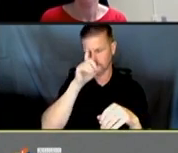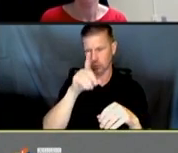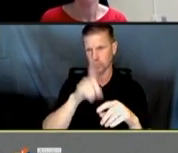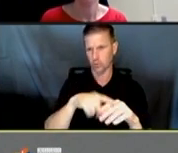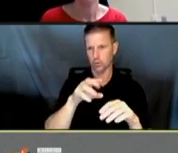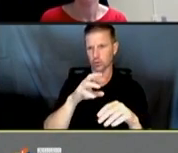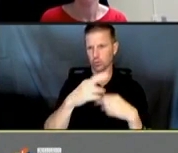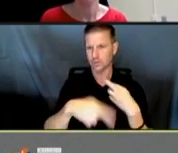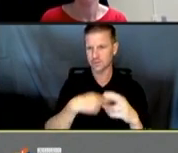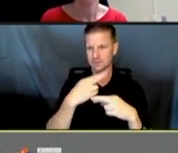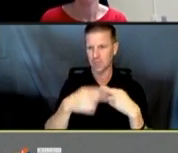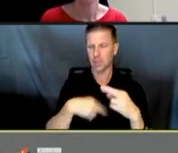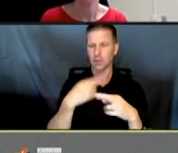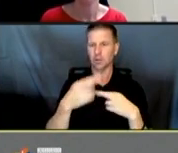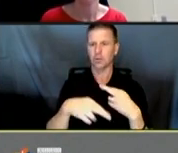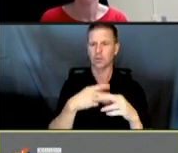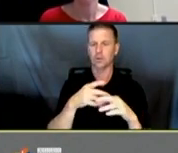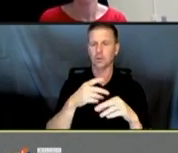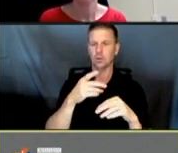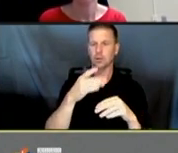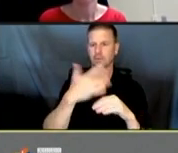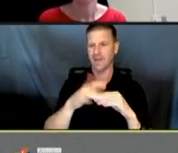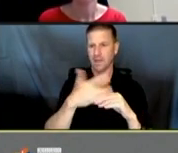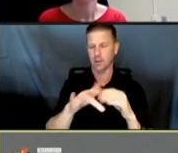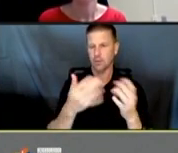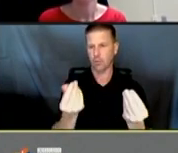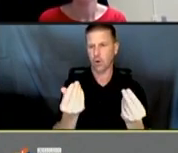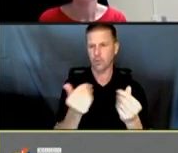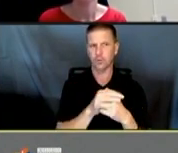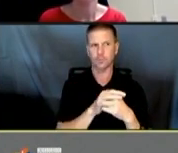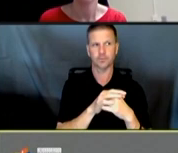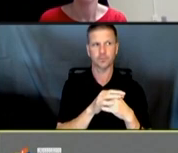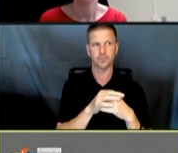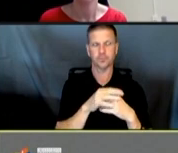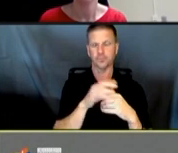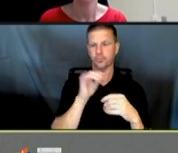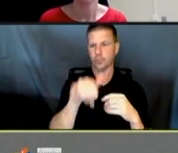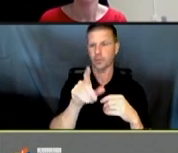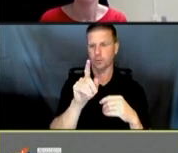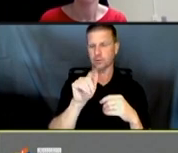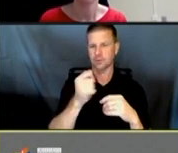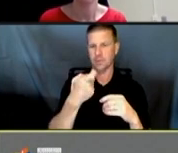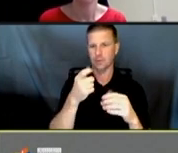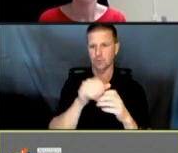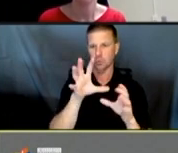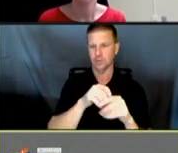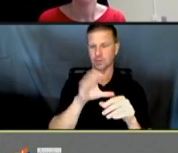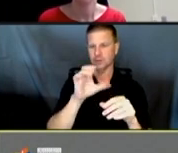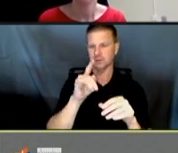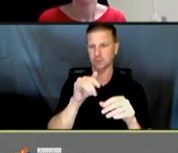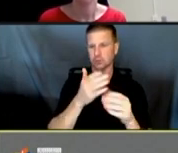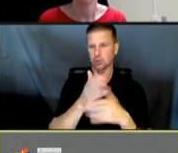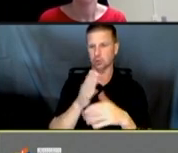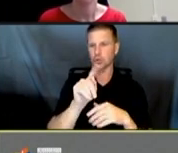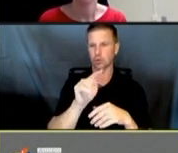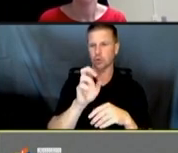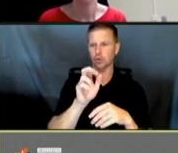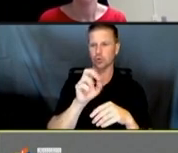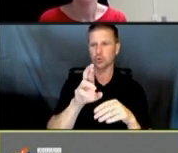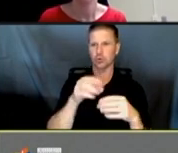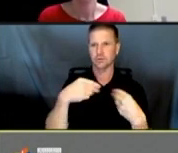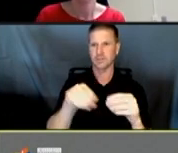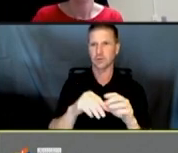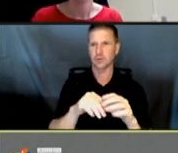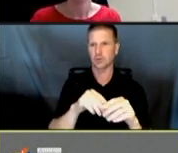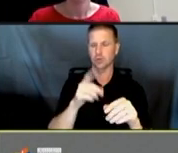recycle vacant properties that are taxed and liquid, and the city's taken through a treasurer's sale. So, you